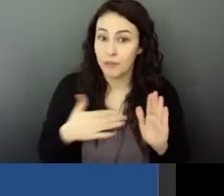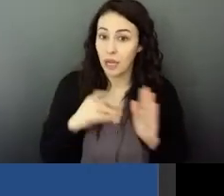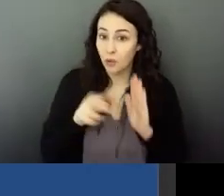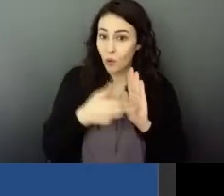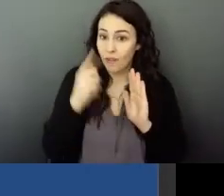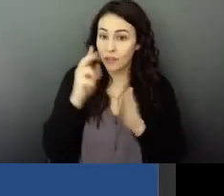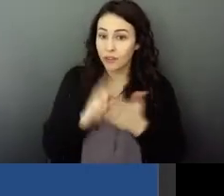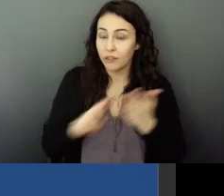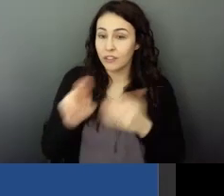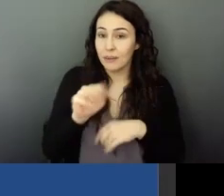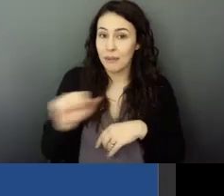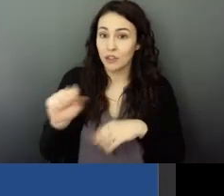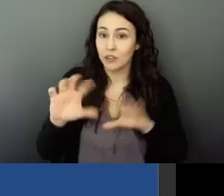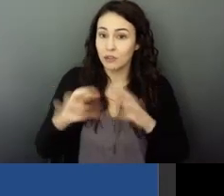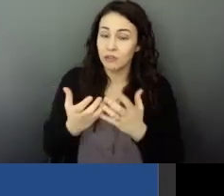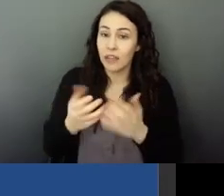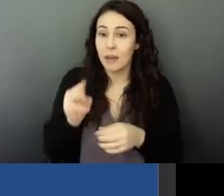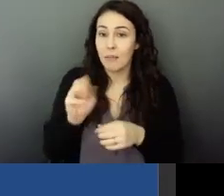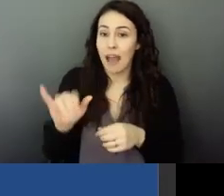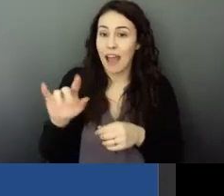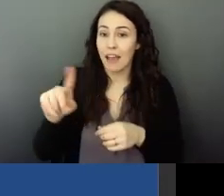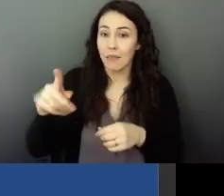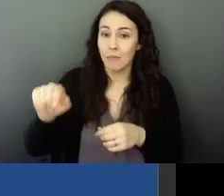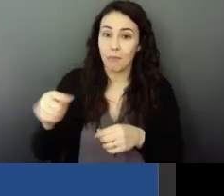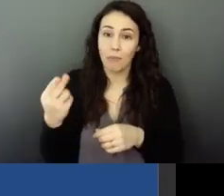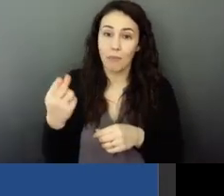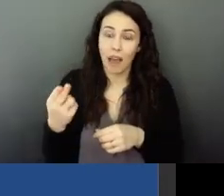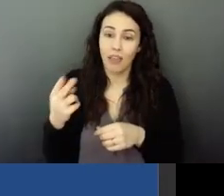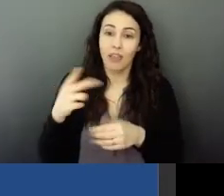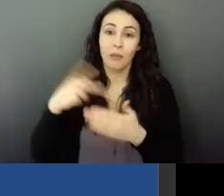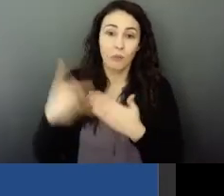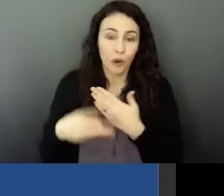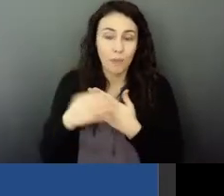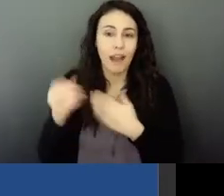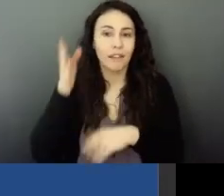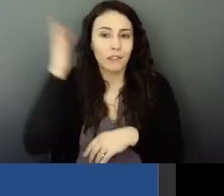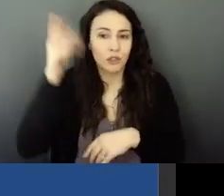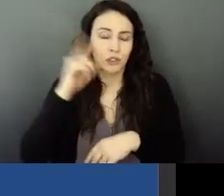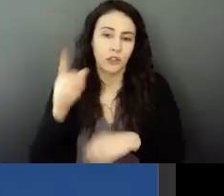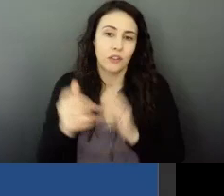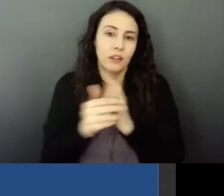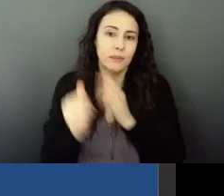Massachusetts Global My Path program, and the future of competency-based education.